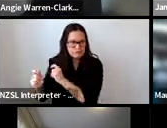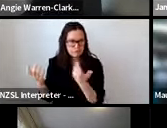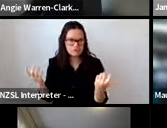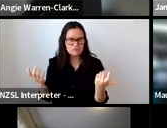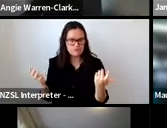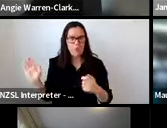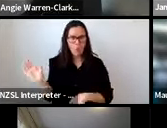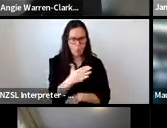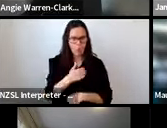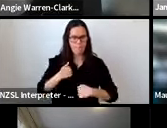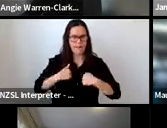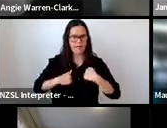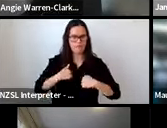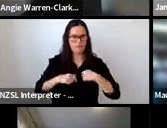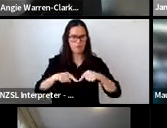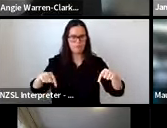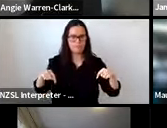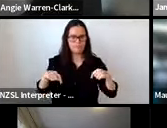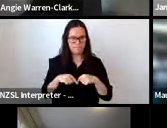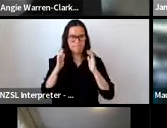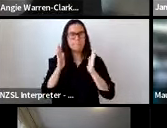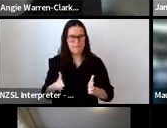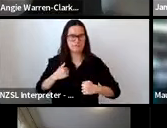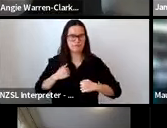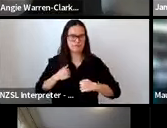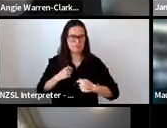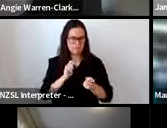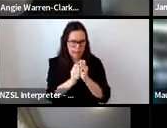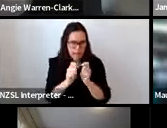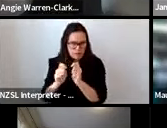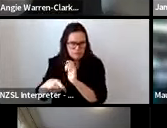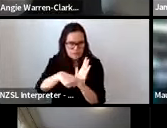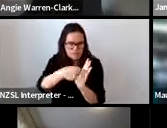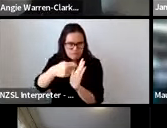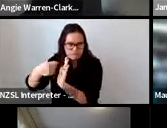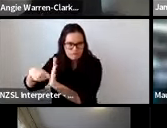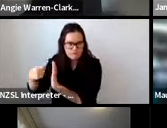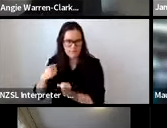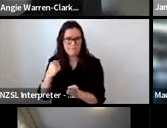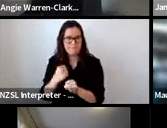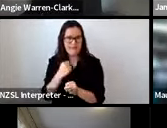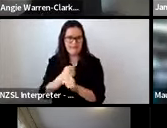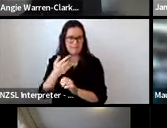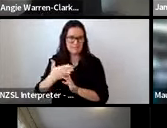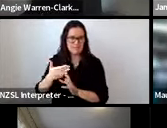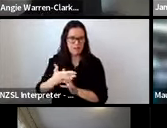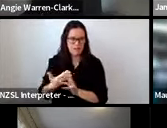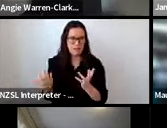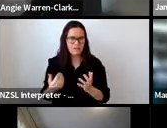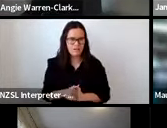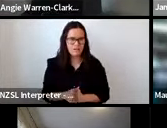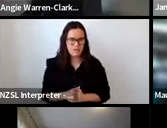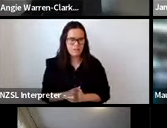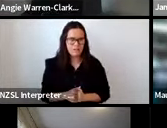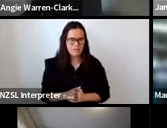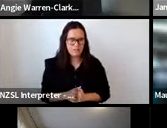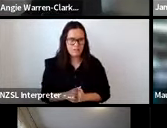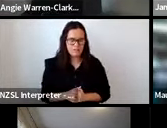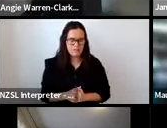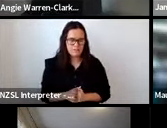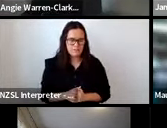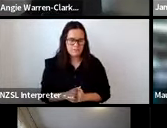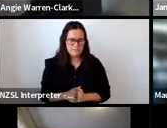modified. I also come in with the perspective that I have